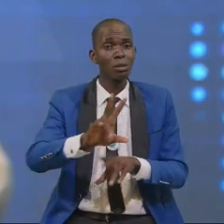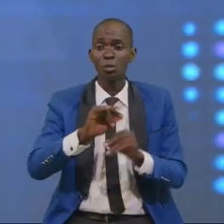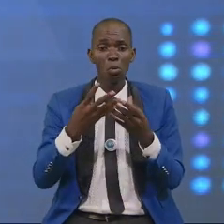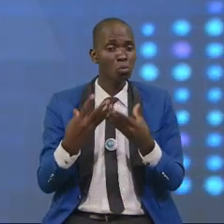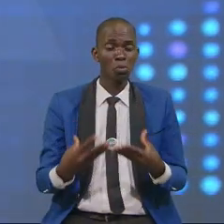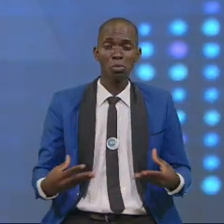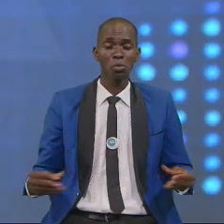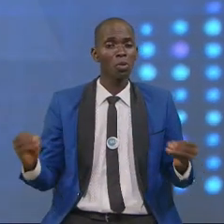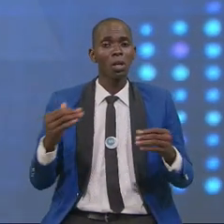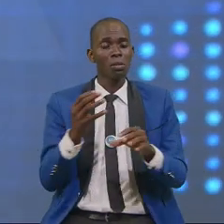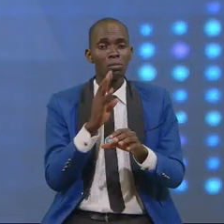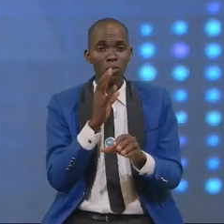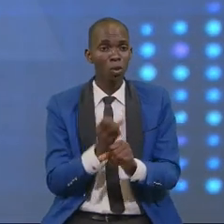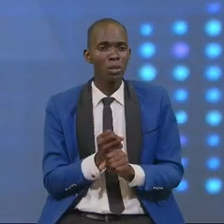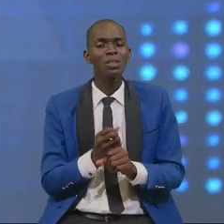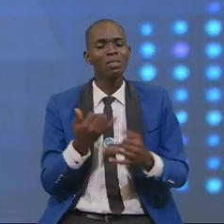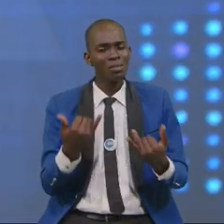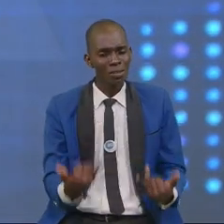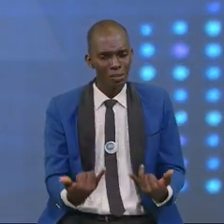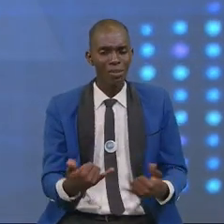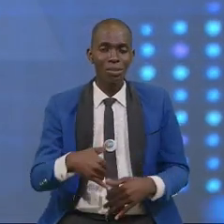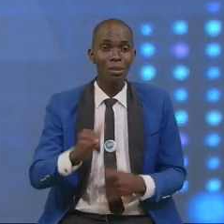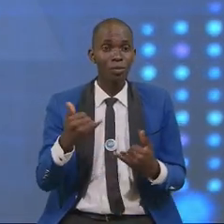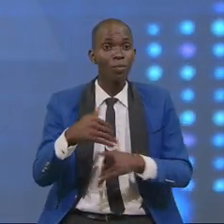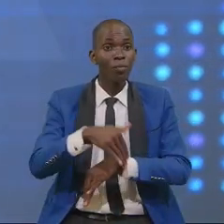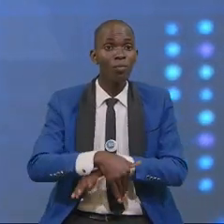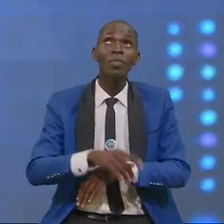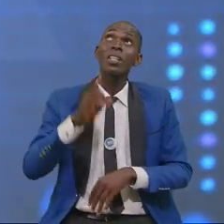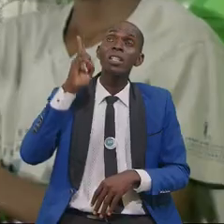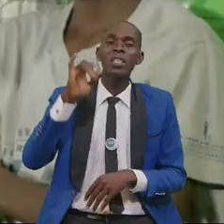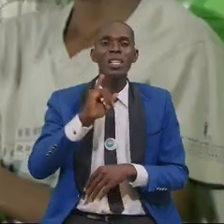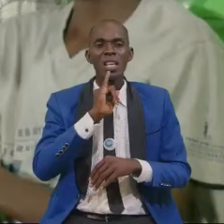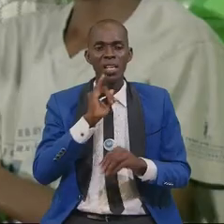there. But tonight, he is